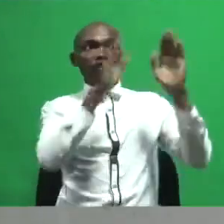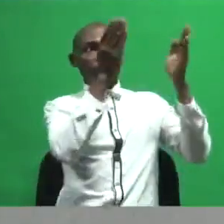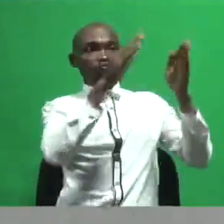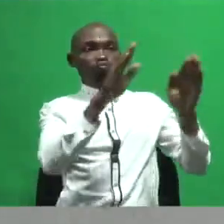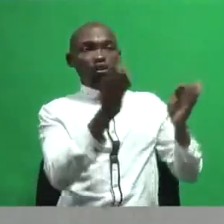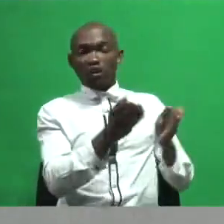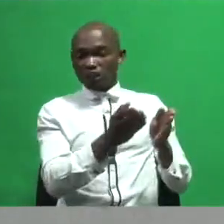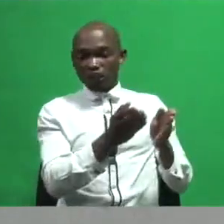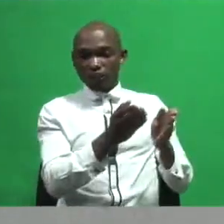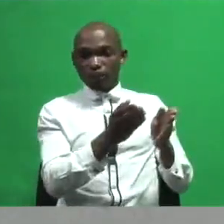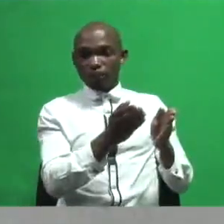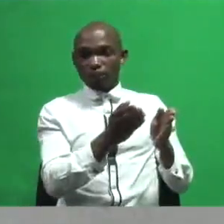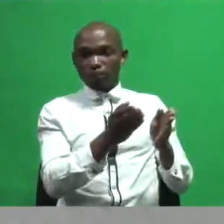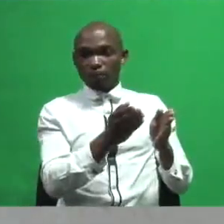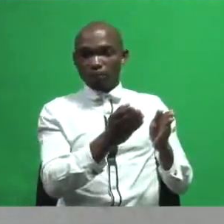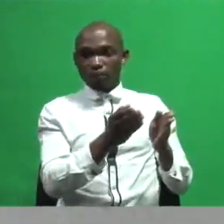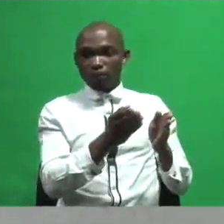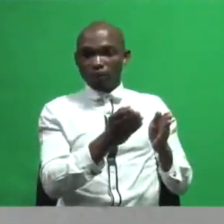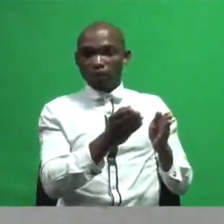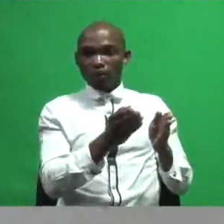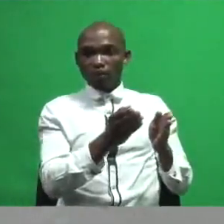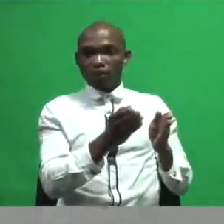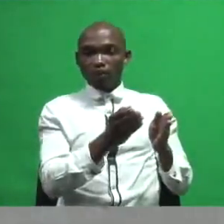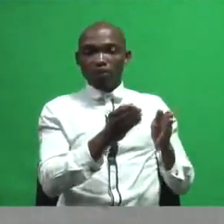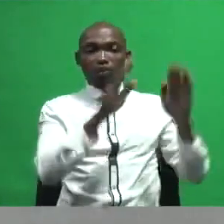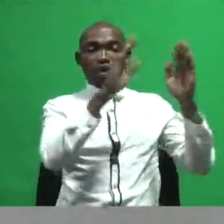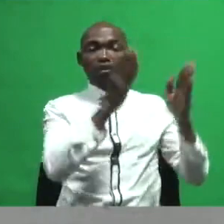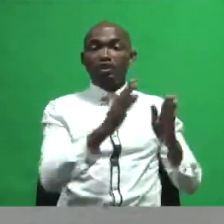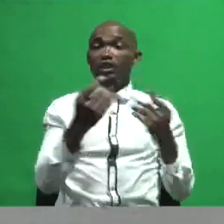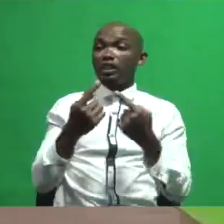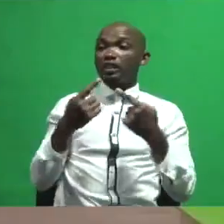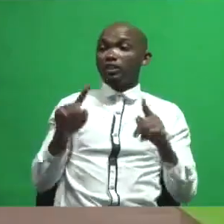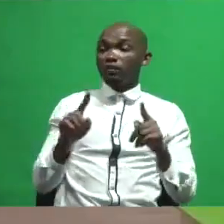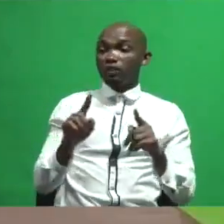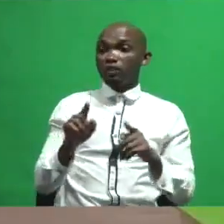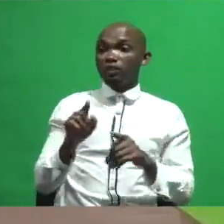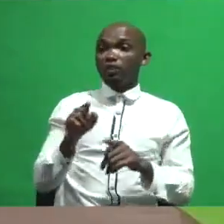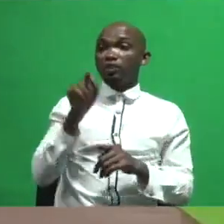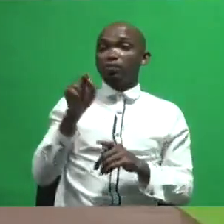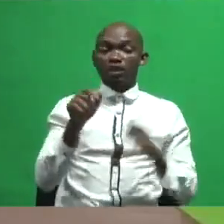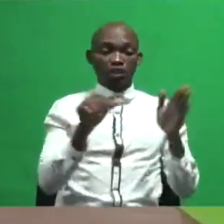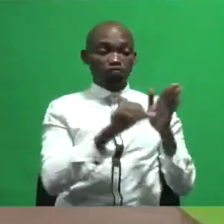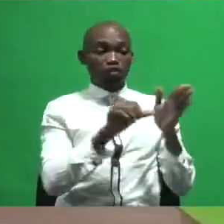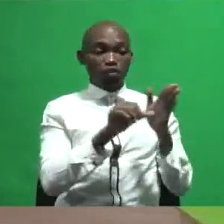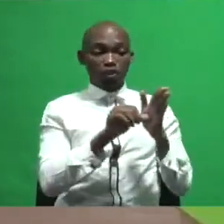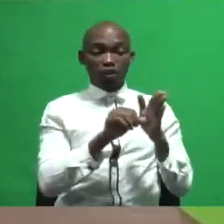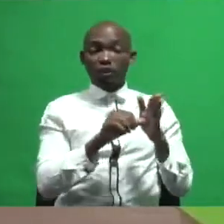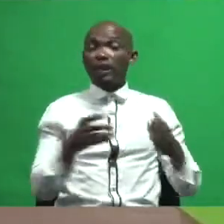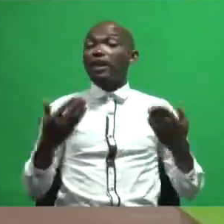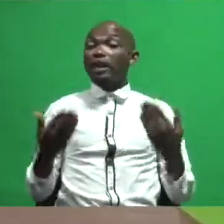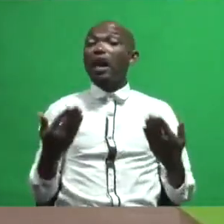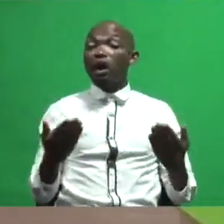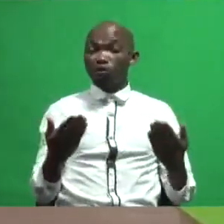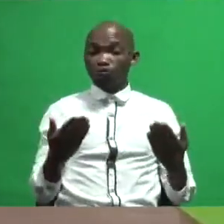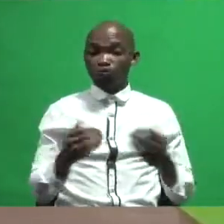the structural formula. The way these atoms are arranged in different ways. So, my dear